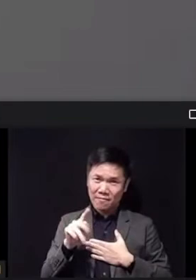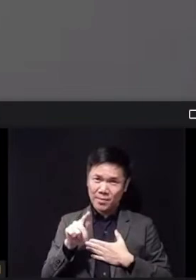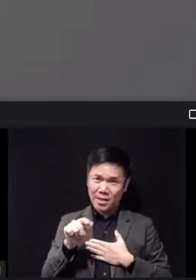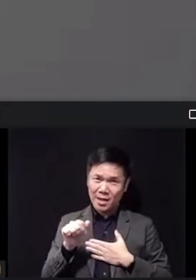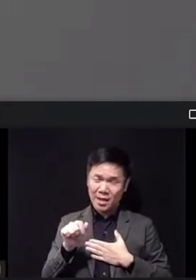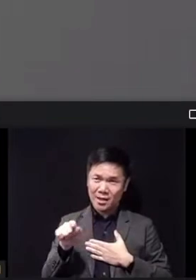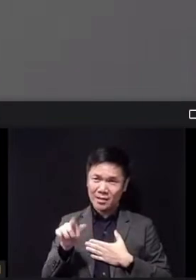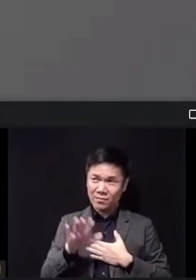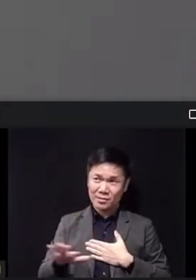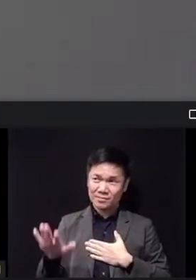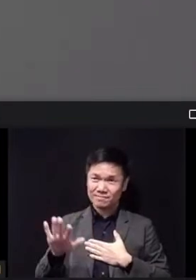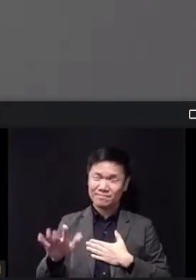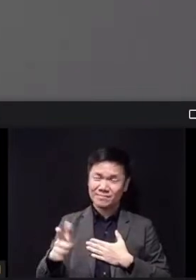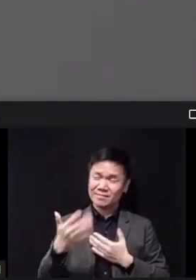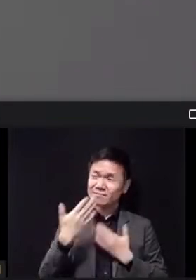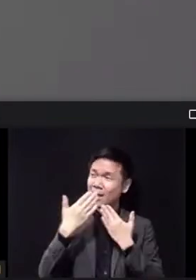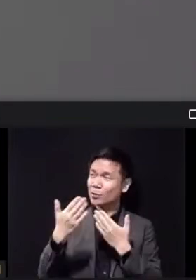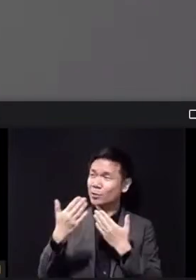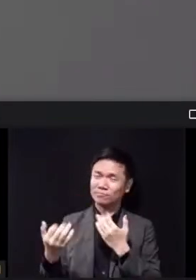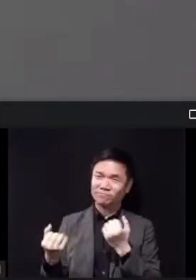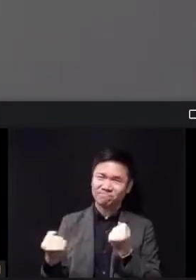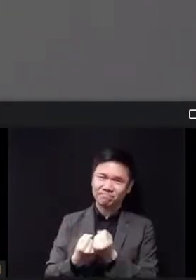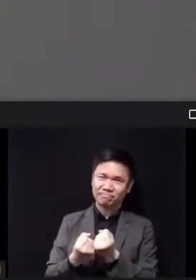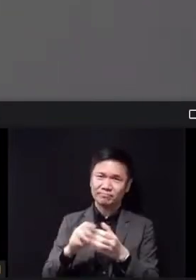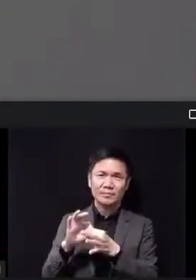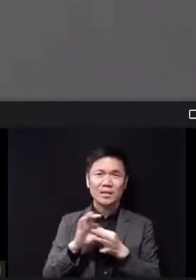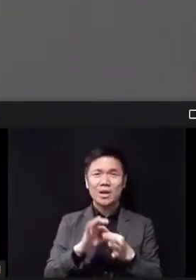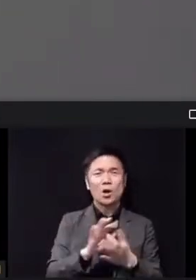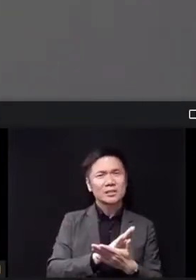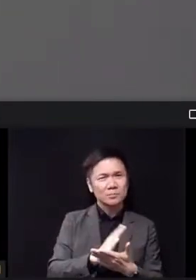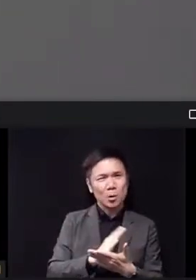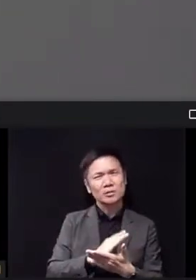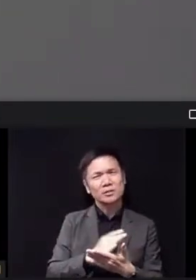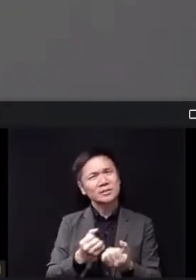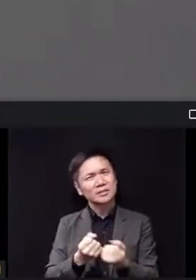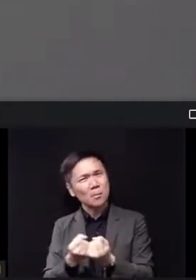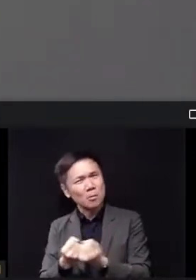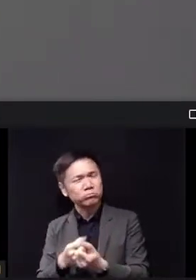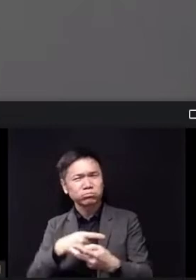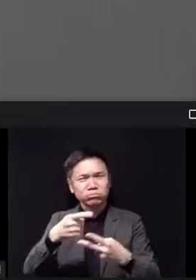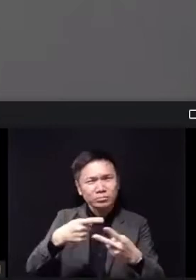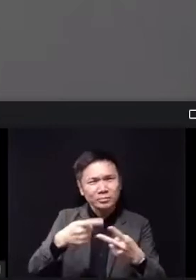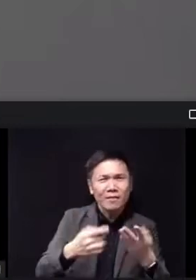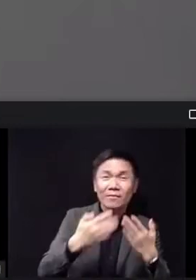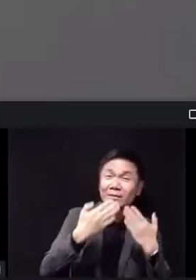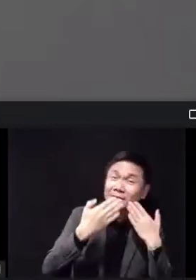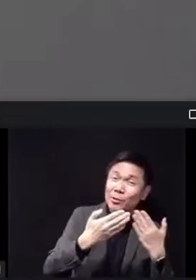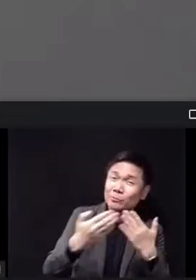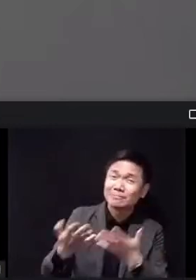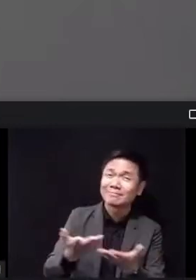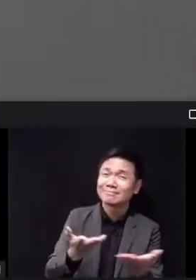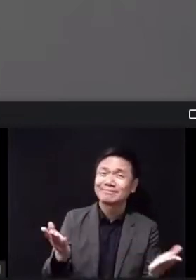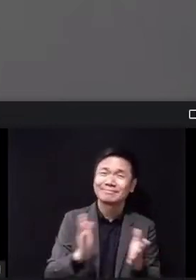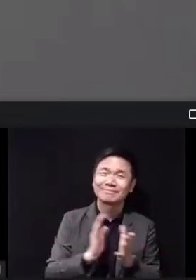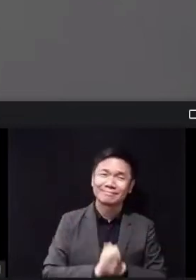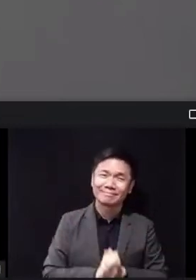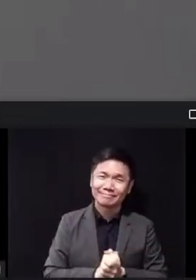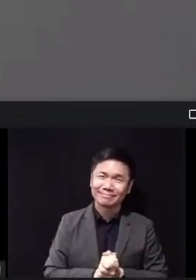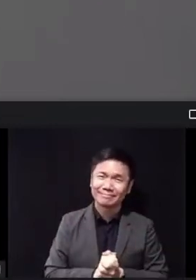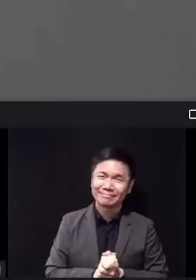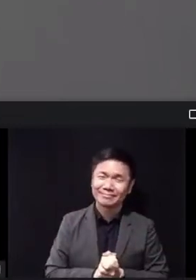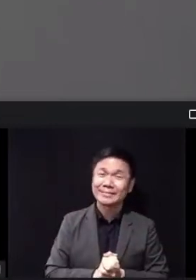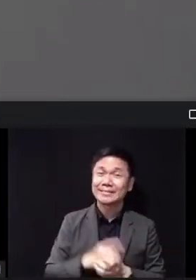around the region. Interpreters, support team, everyone, we thank you deeply. This is